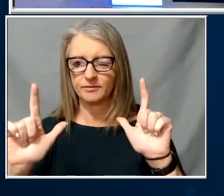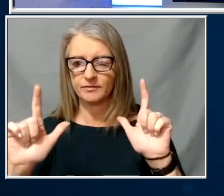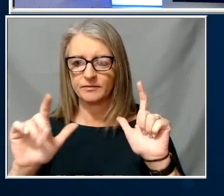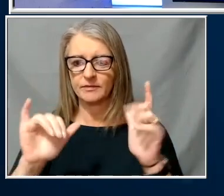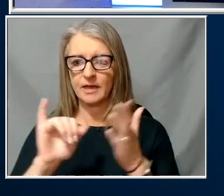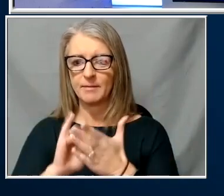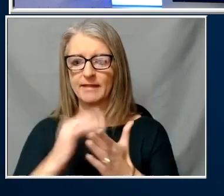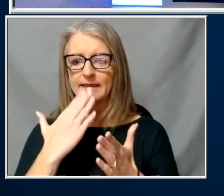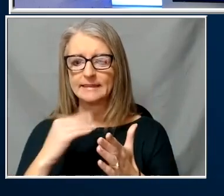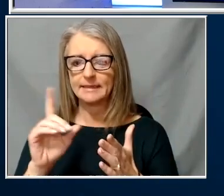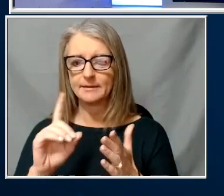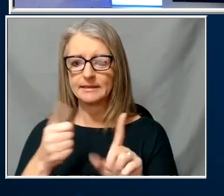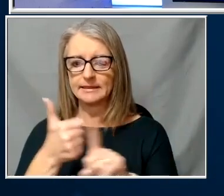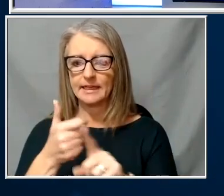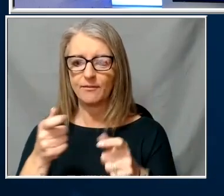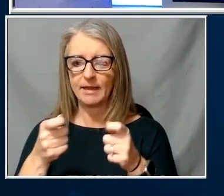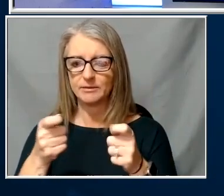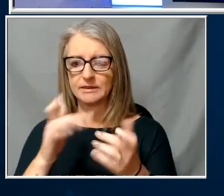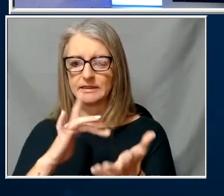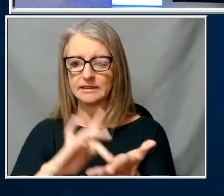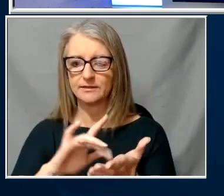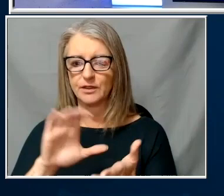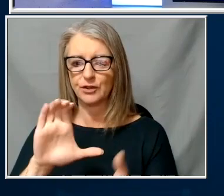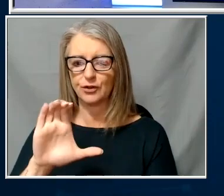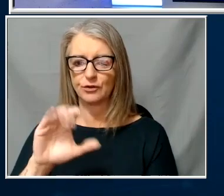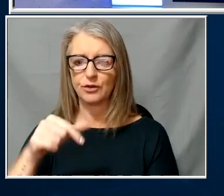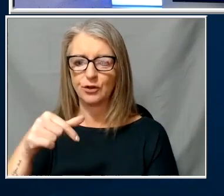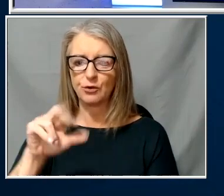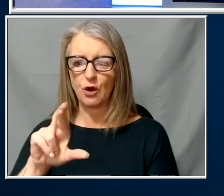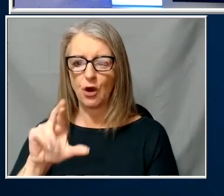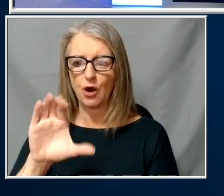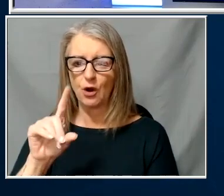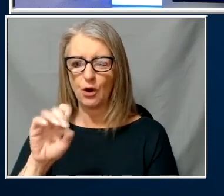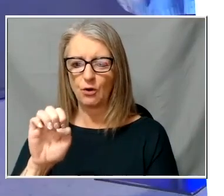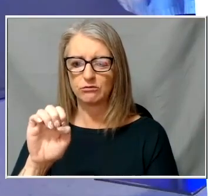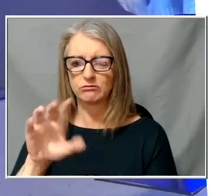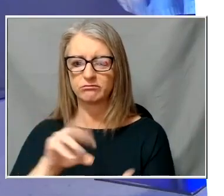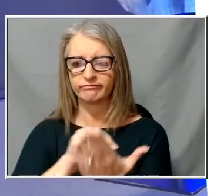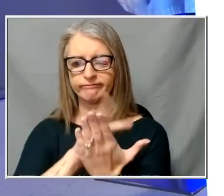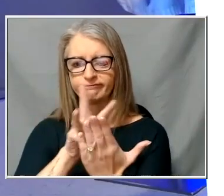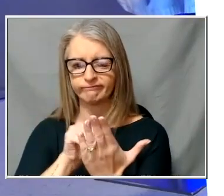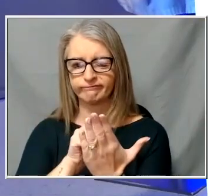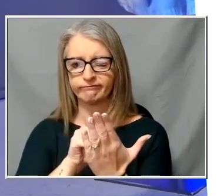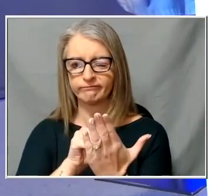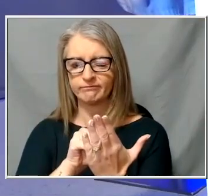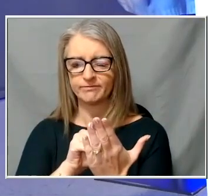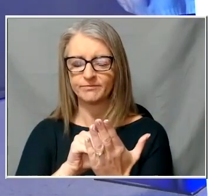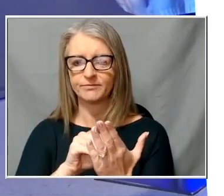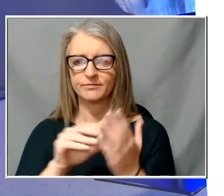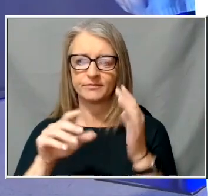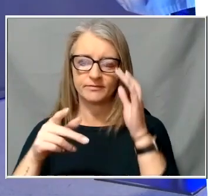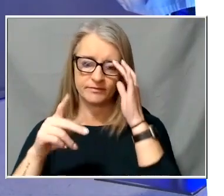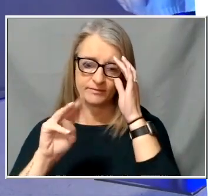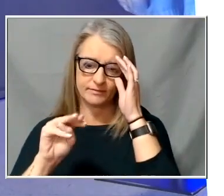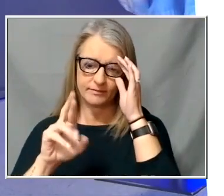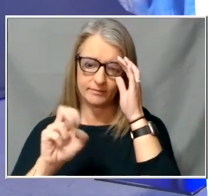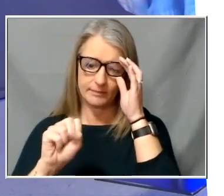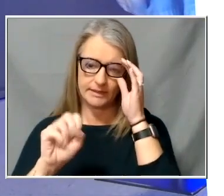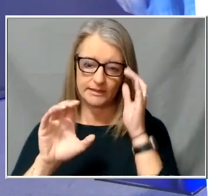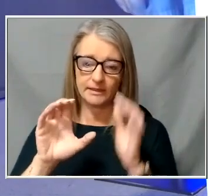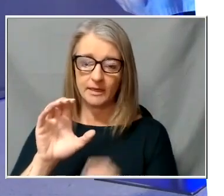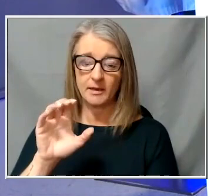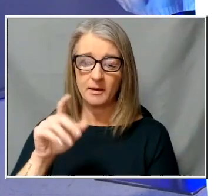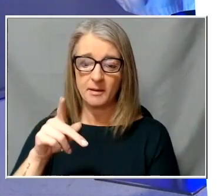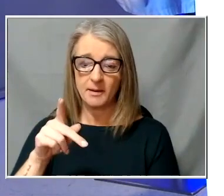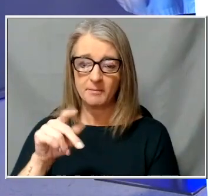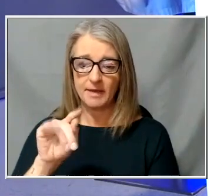Diabetes Self-Management Center. We have a QR code there. And then I want Miss Pattie, as Susan calls you, to tell us a little bit about Cray. What kind of